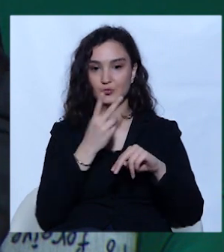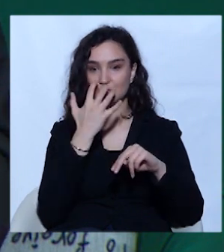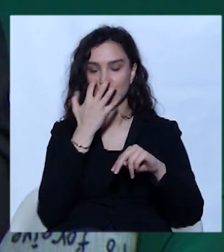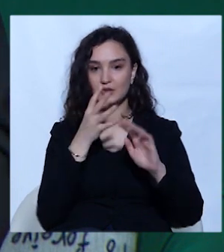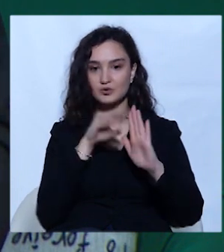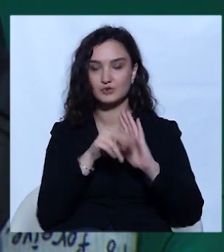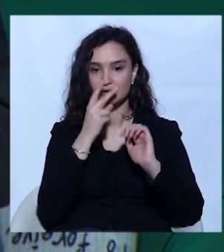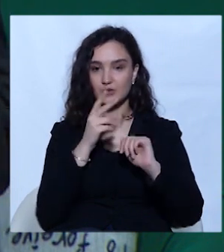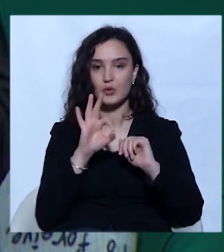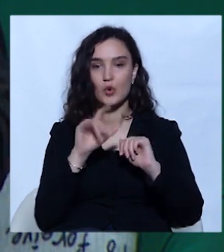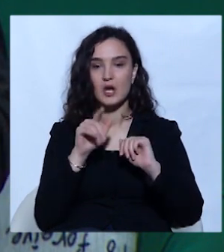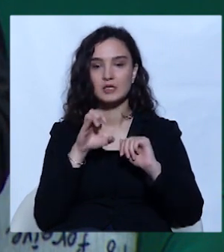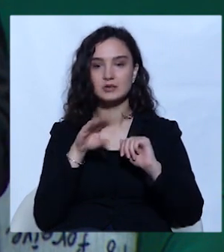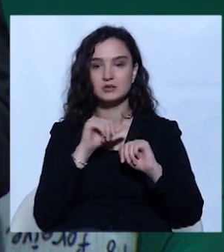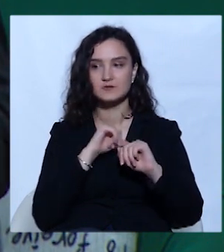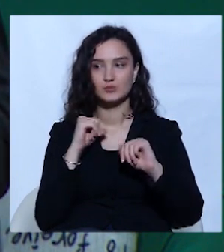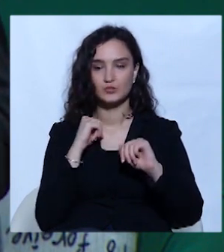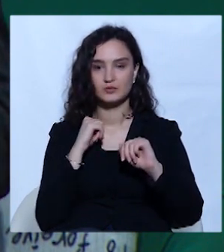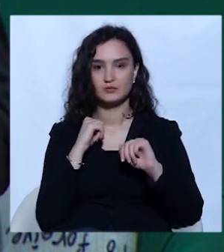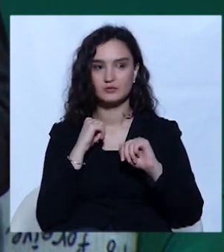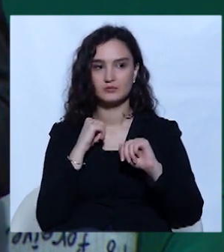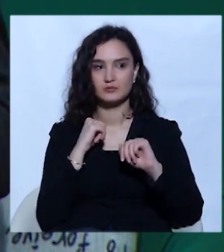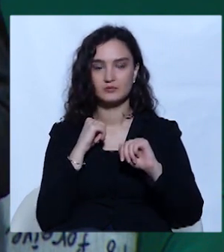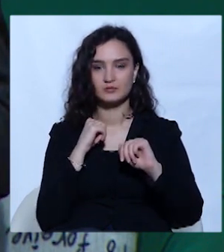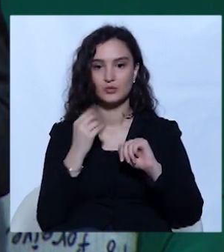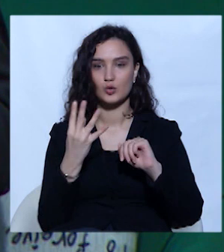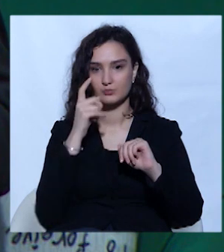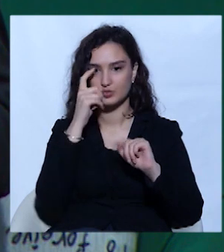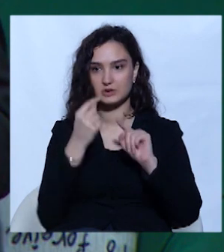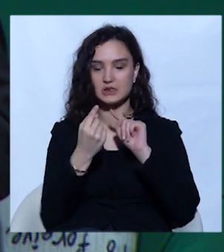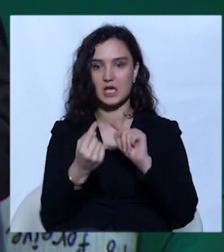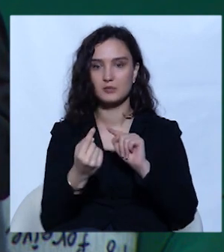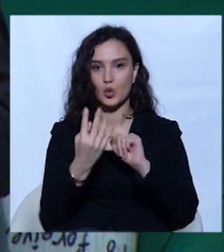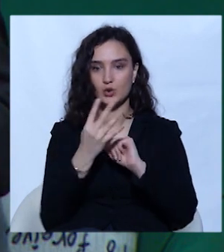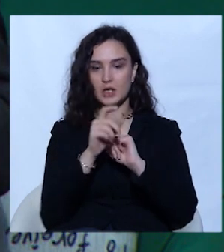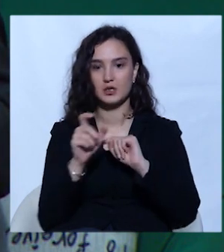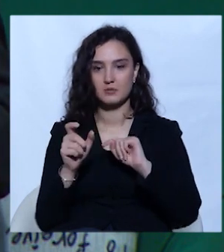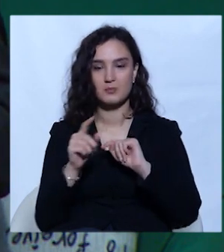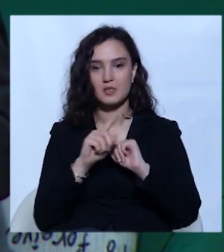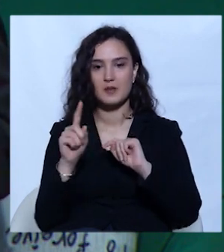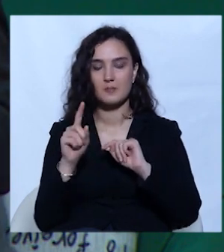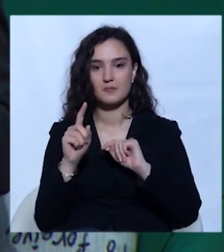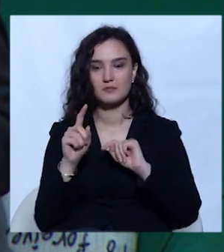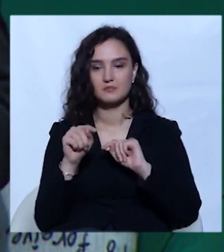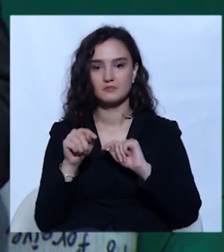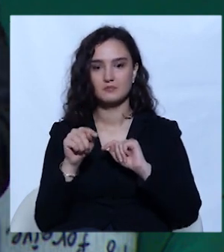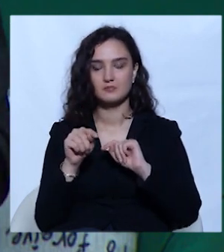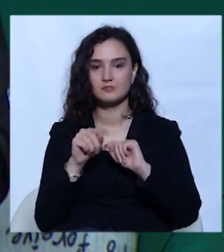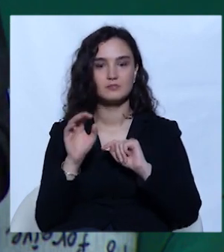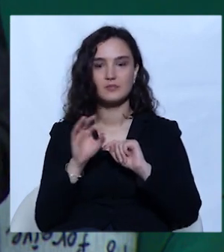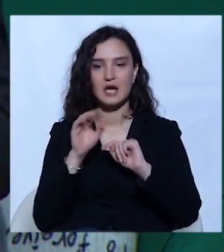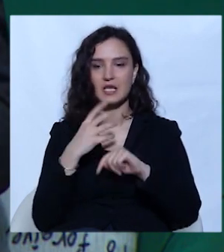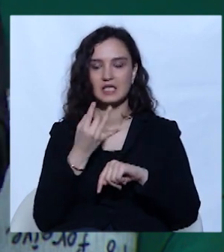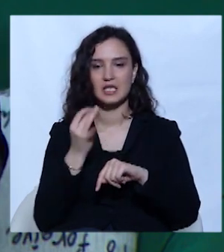picture, August puts up his fists. He's up against four people, but nevertheless, he doesn't